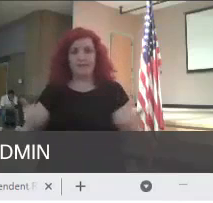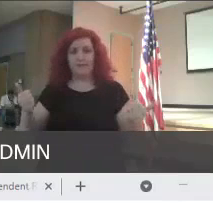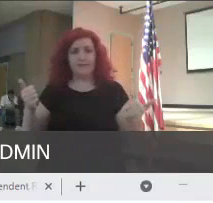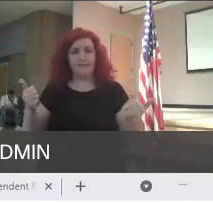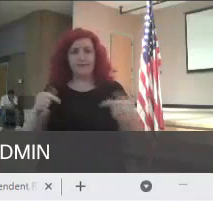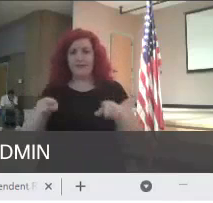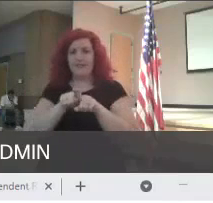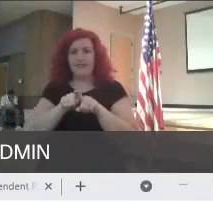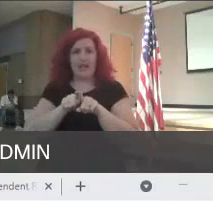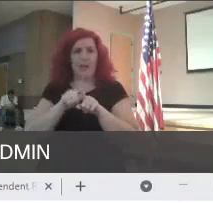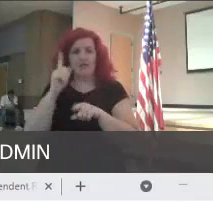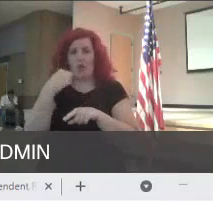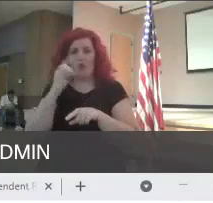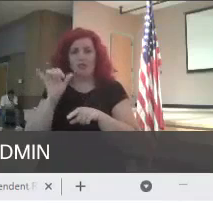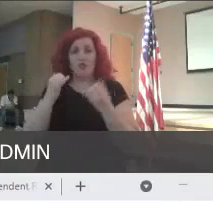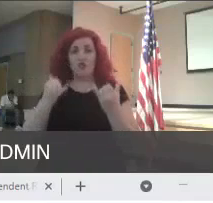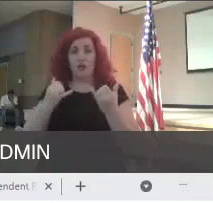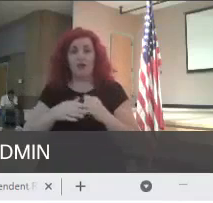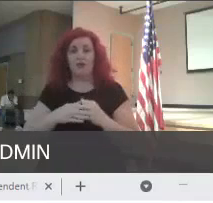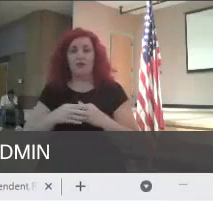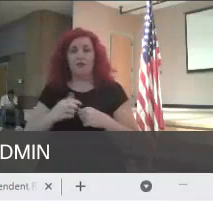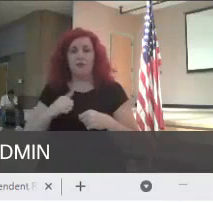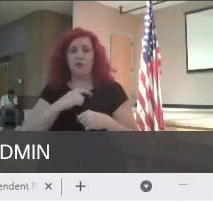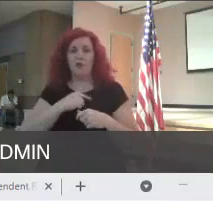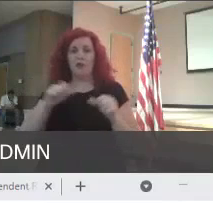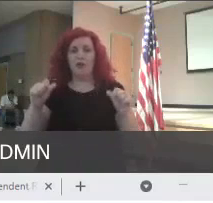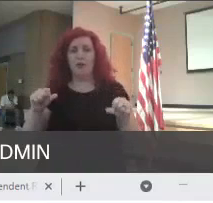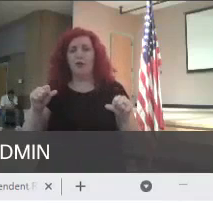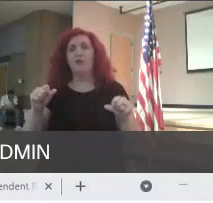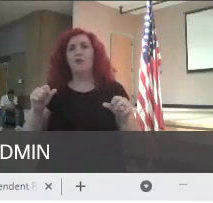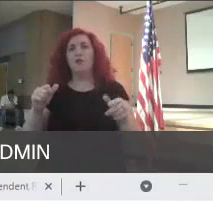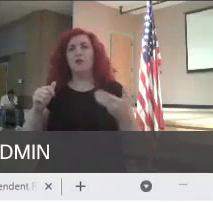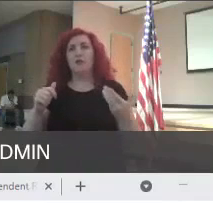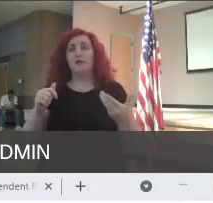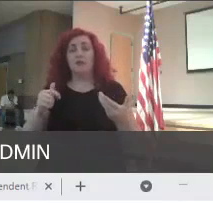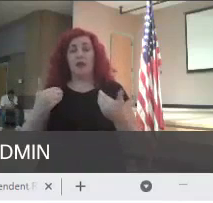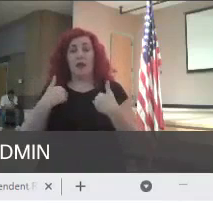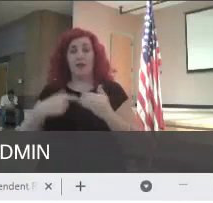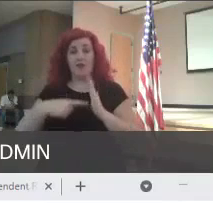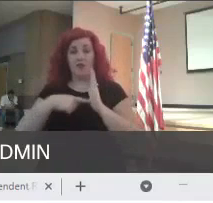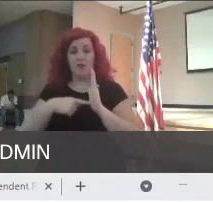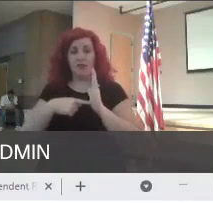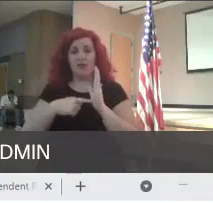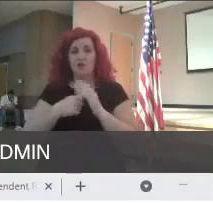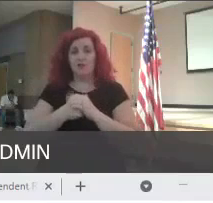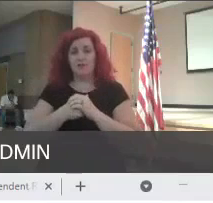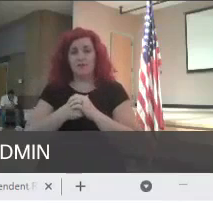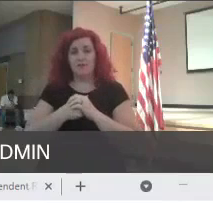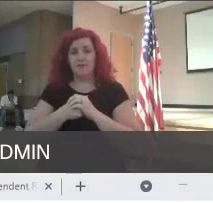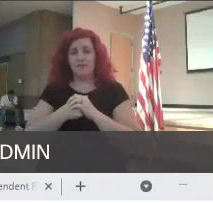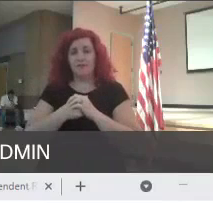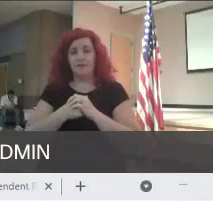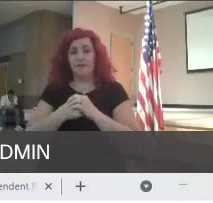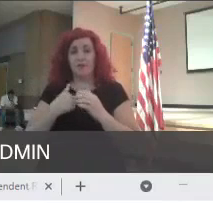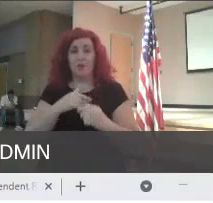way they are now, we are able to get the representation that we